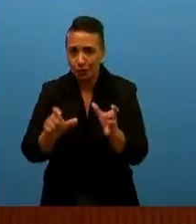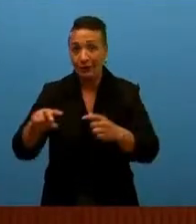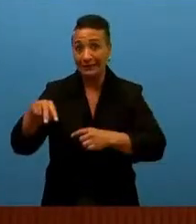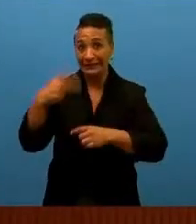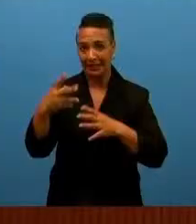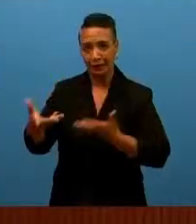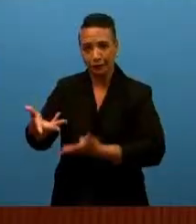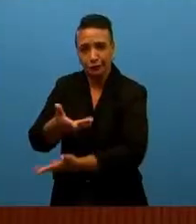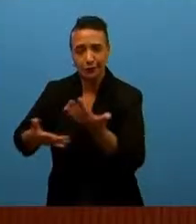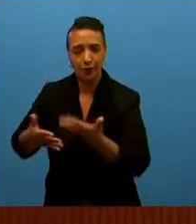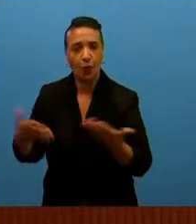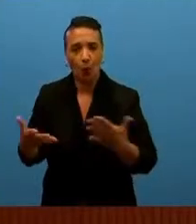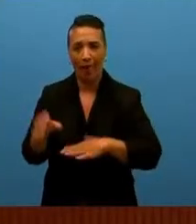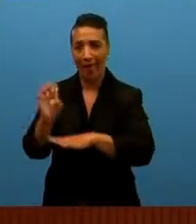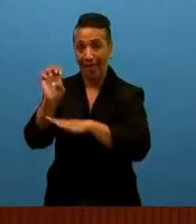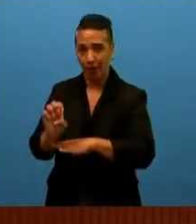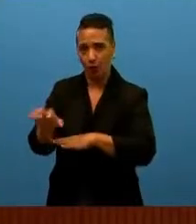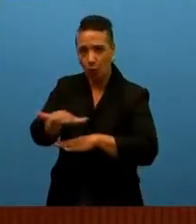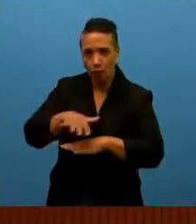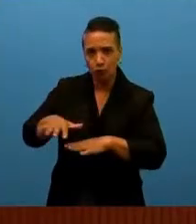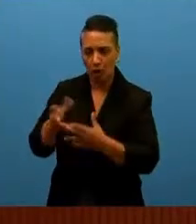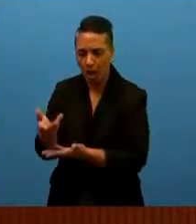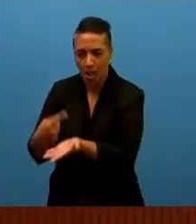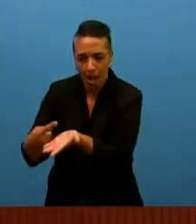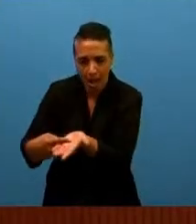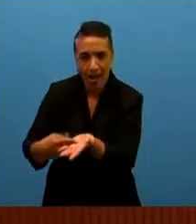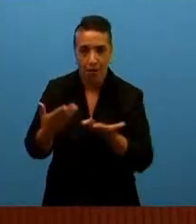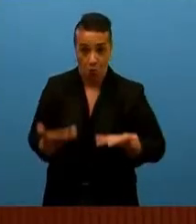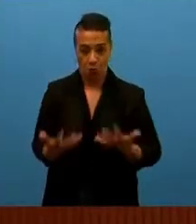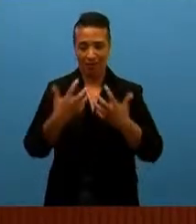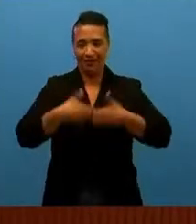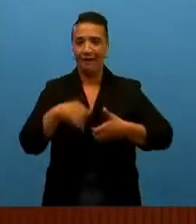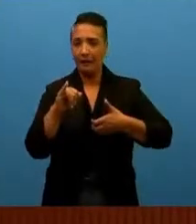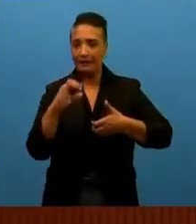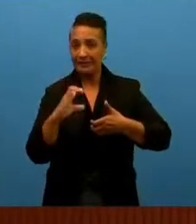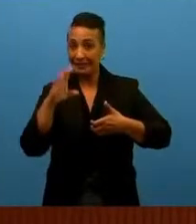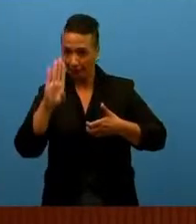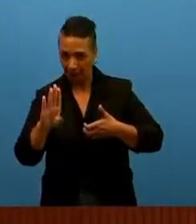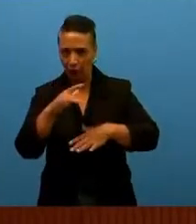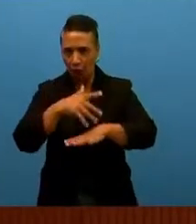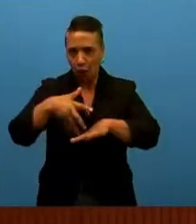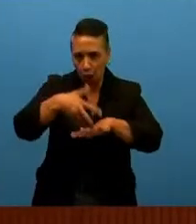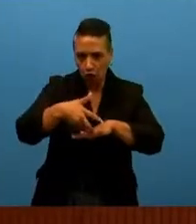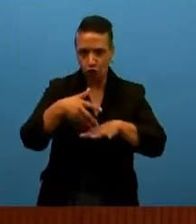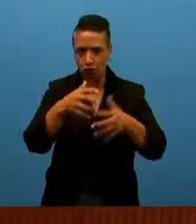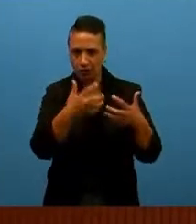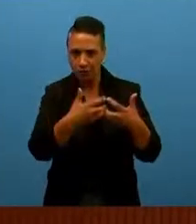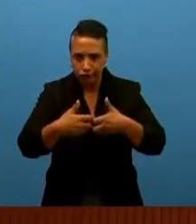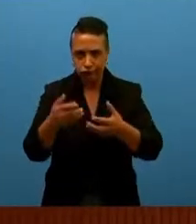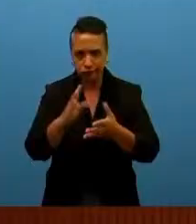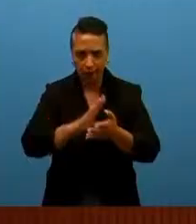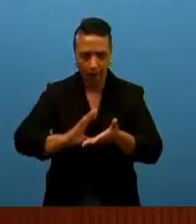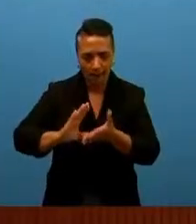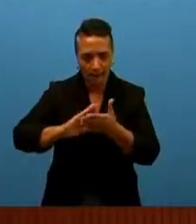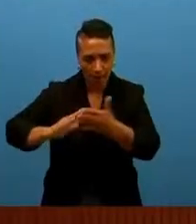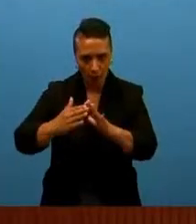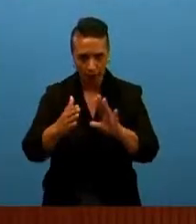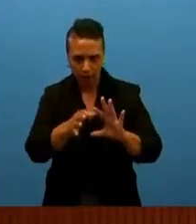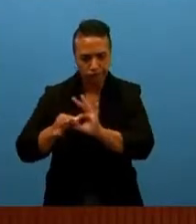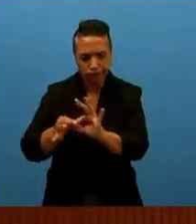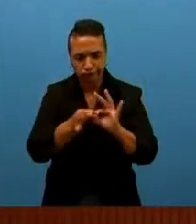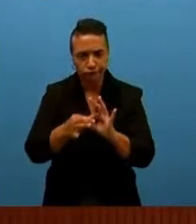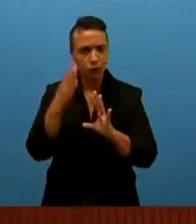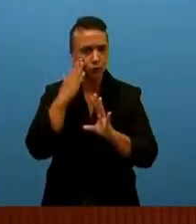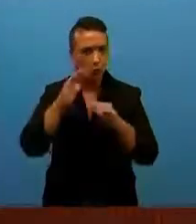in Quito, Ecuador, the ICB is mandated to facilitate the cooperation and consultation among Indigenous peoples